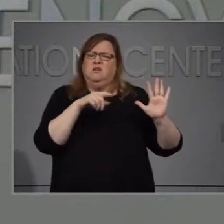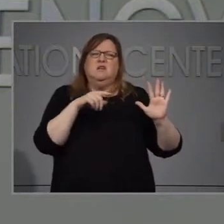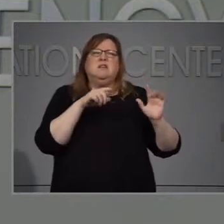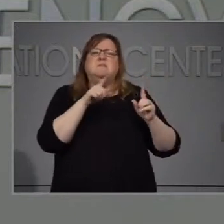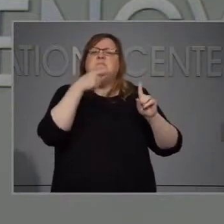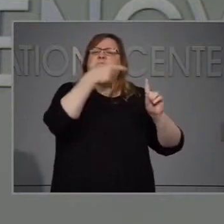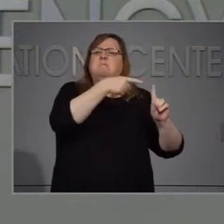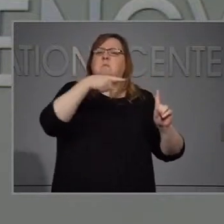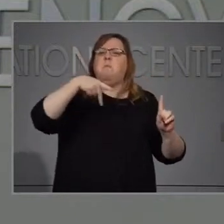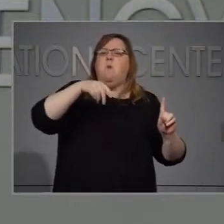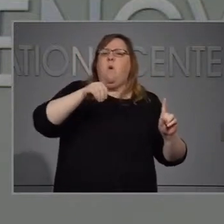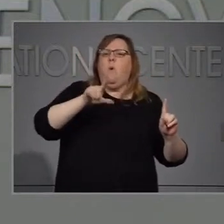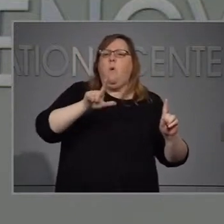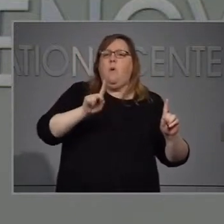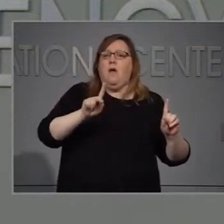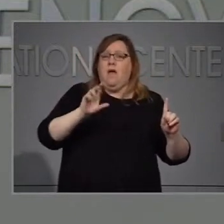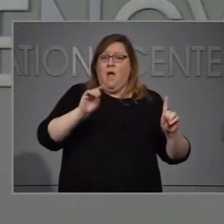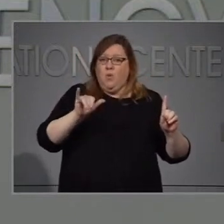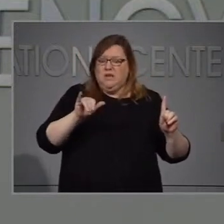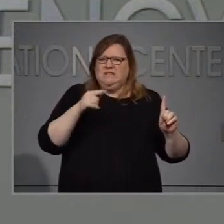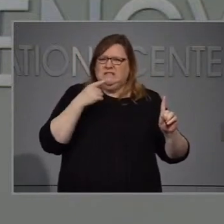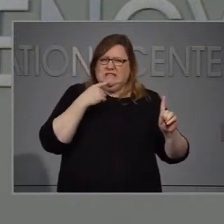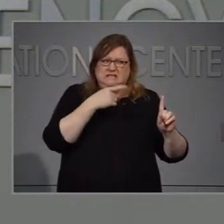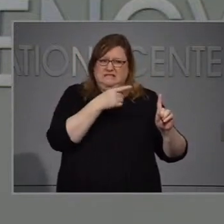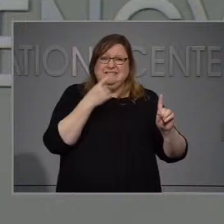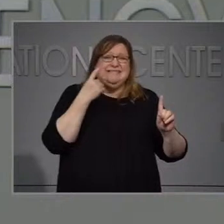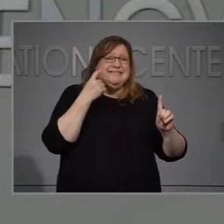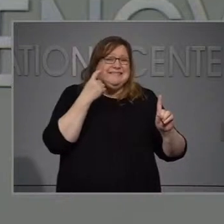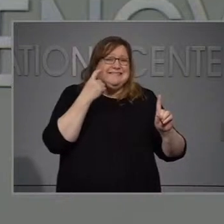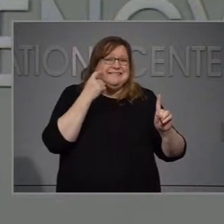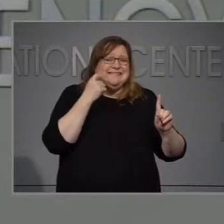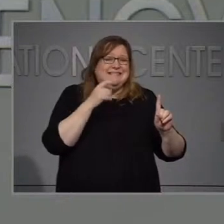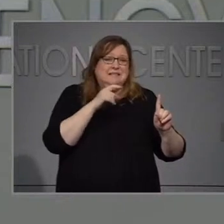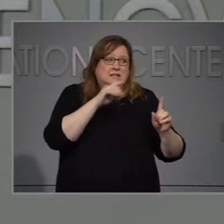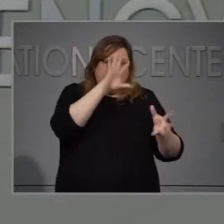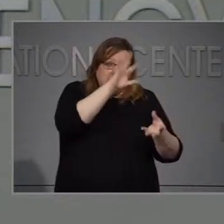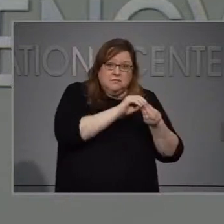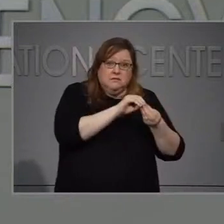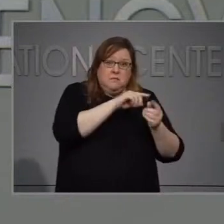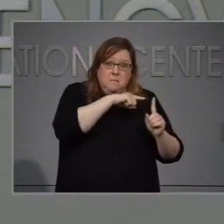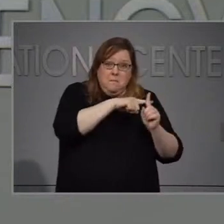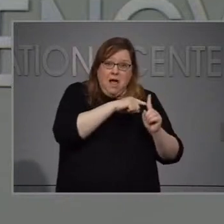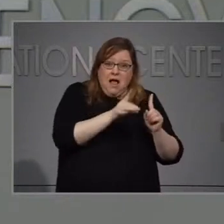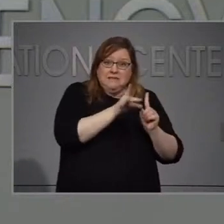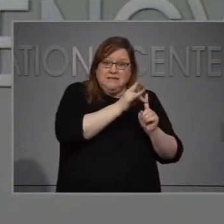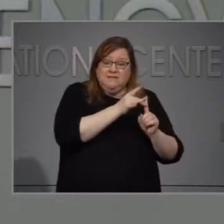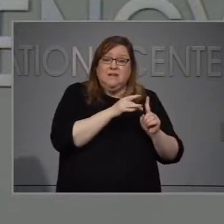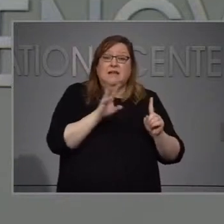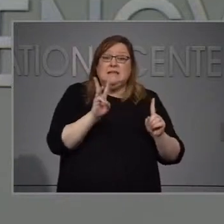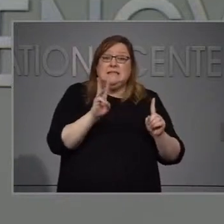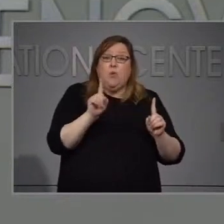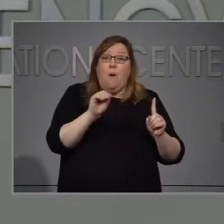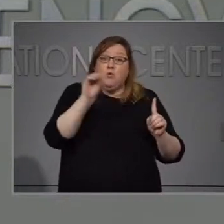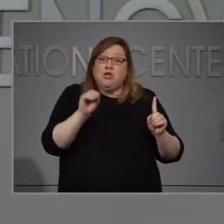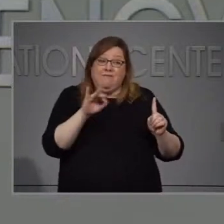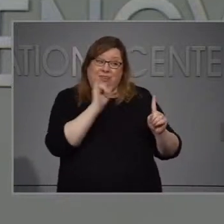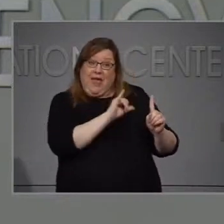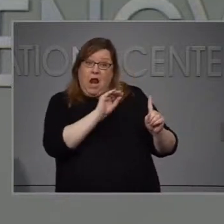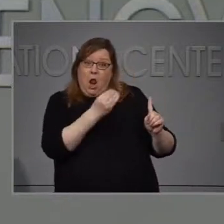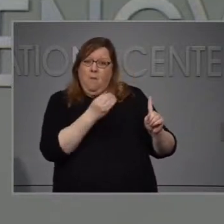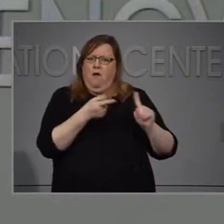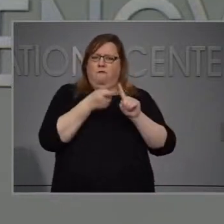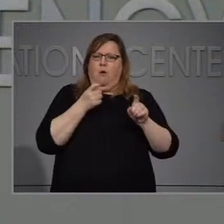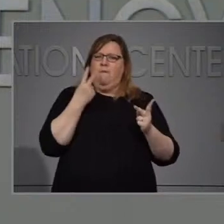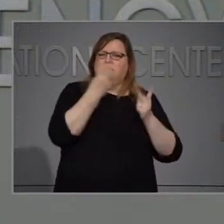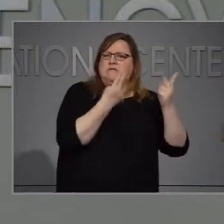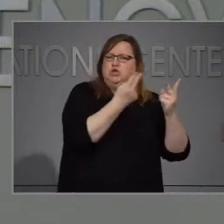released that 61% of their newly positive cases are from people visiting. And I just wanted to get your thoughts